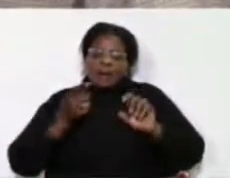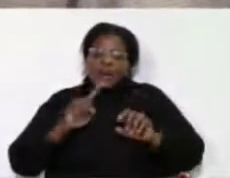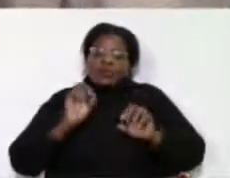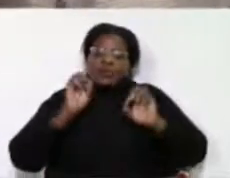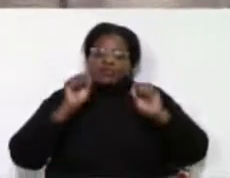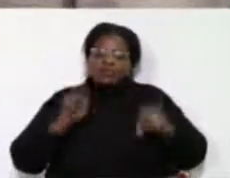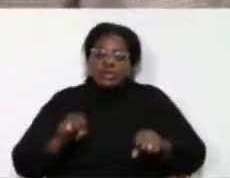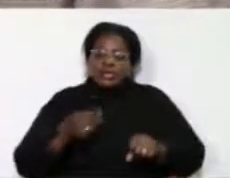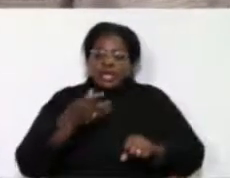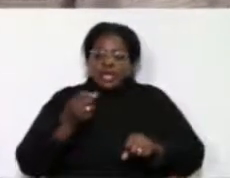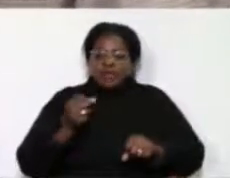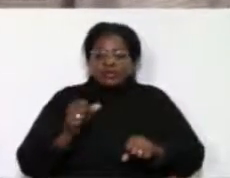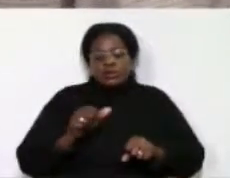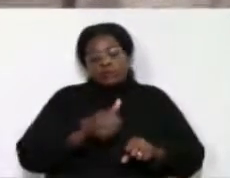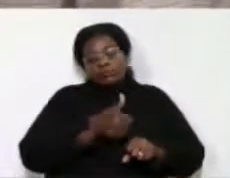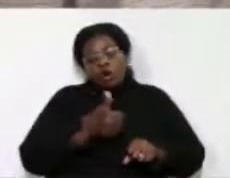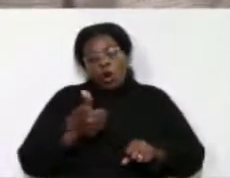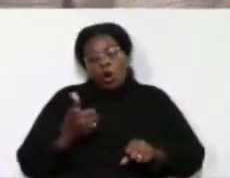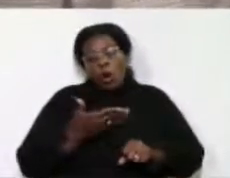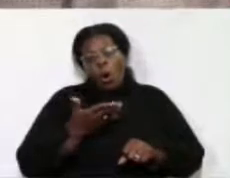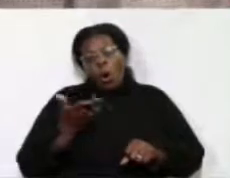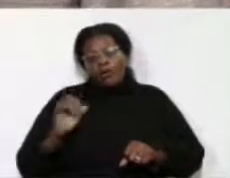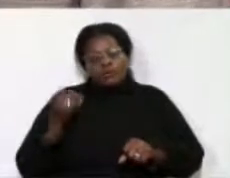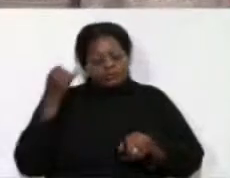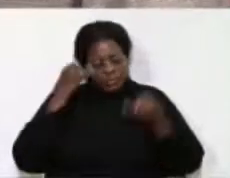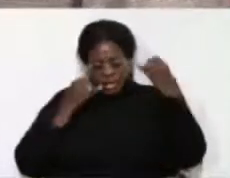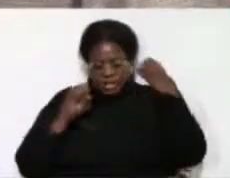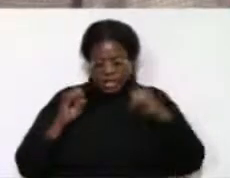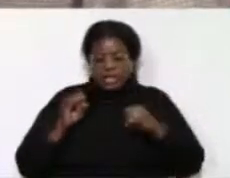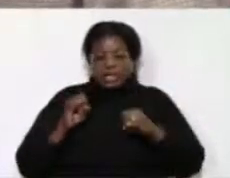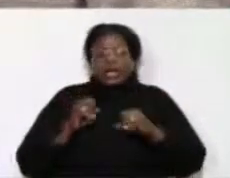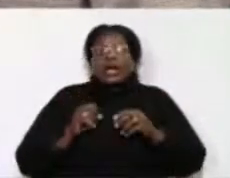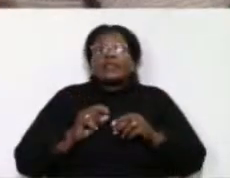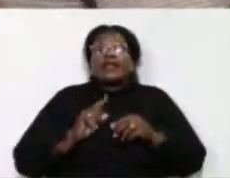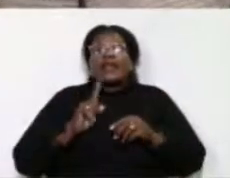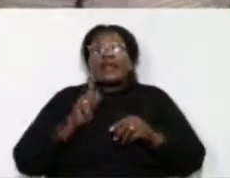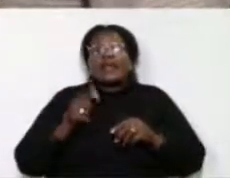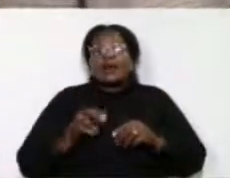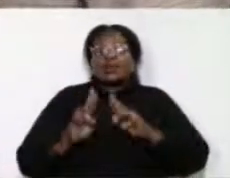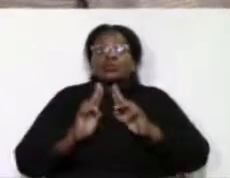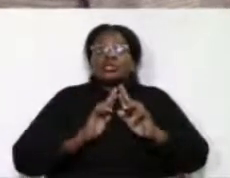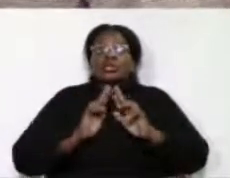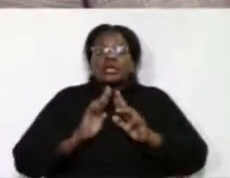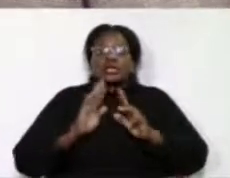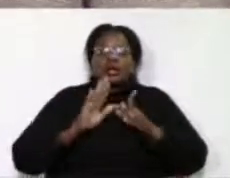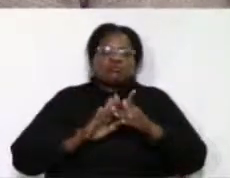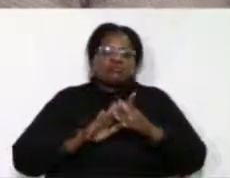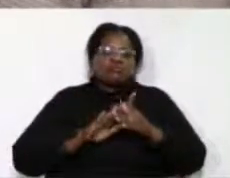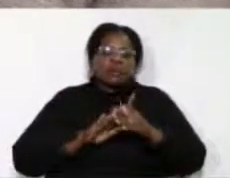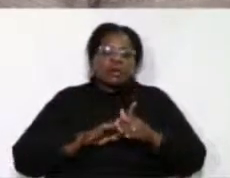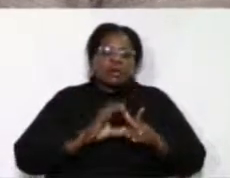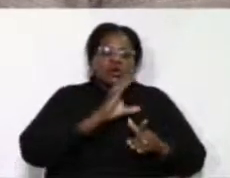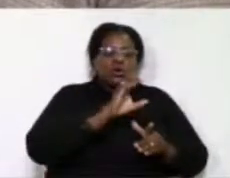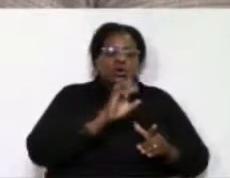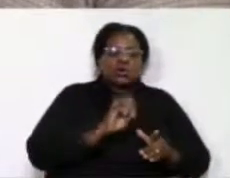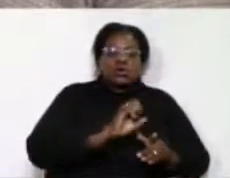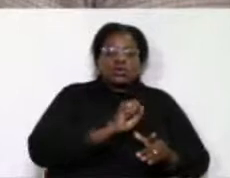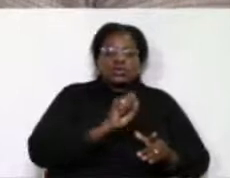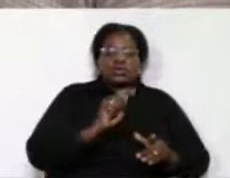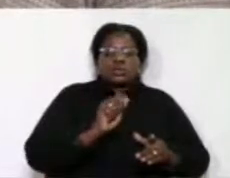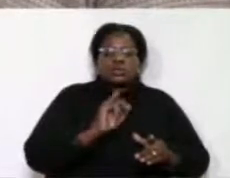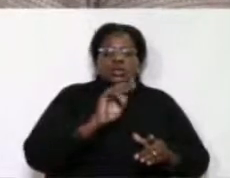way, ask some questions, and then move on to the costing and pricing part. And then you'll see how it connects together. Yeah. So to the viewers, if you